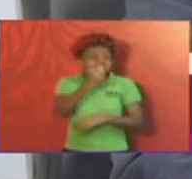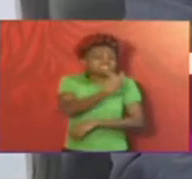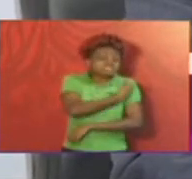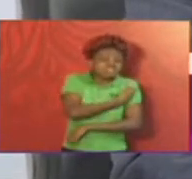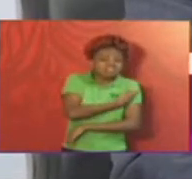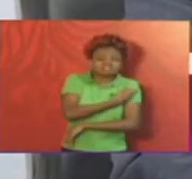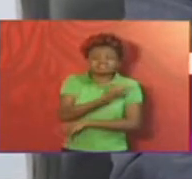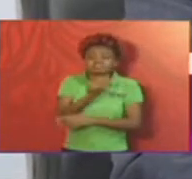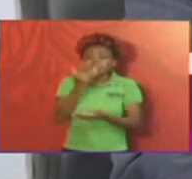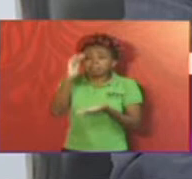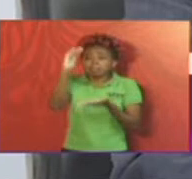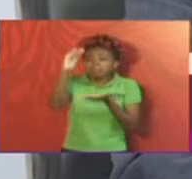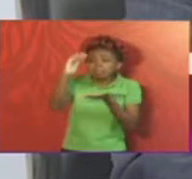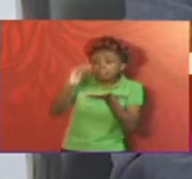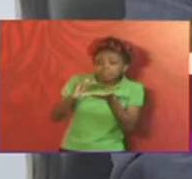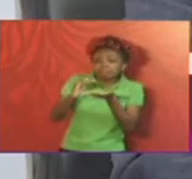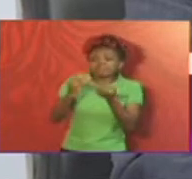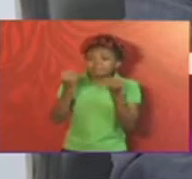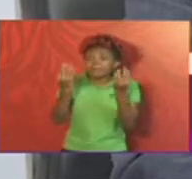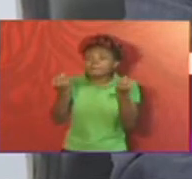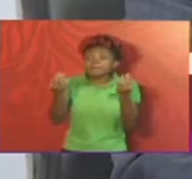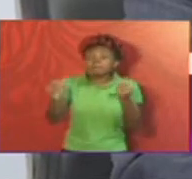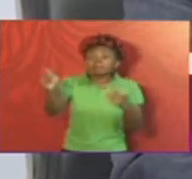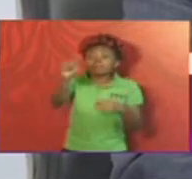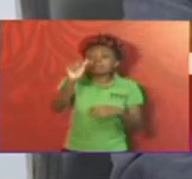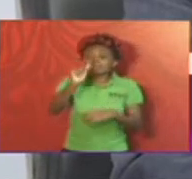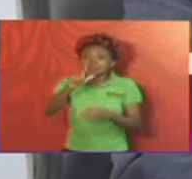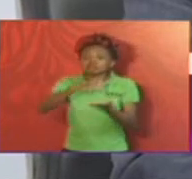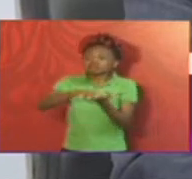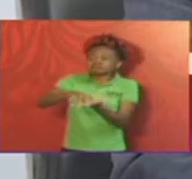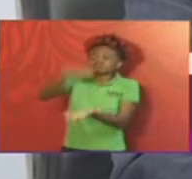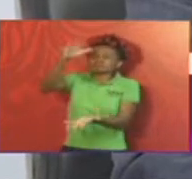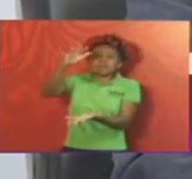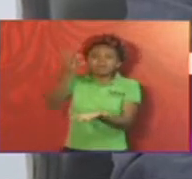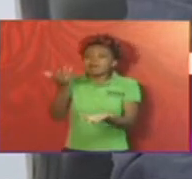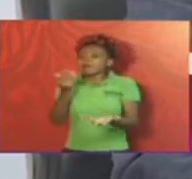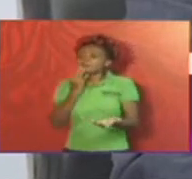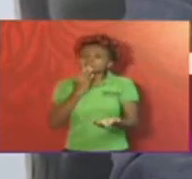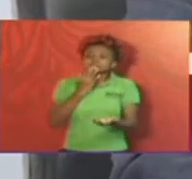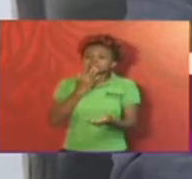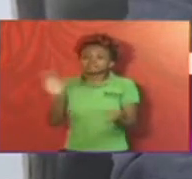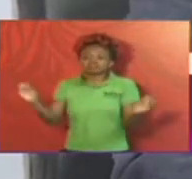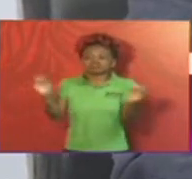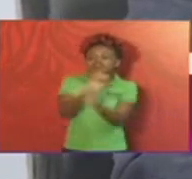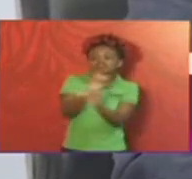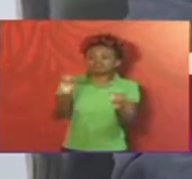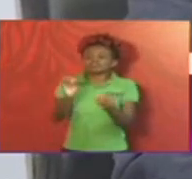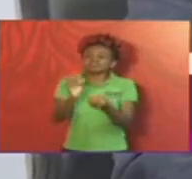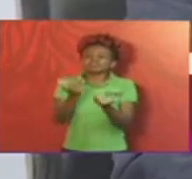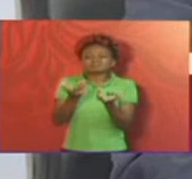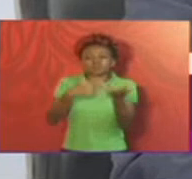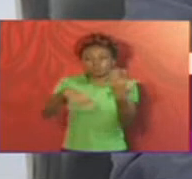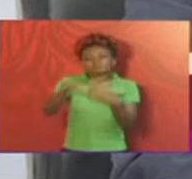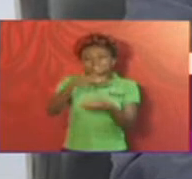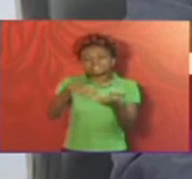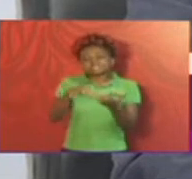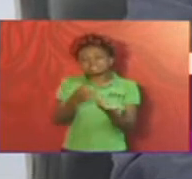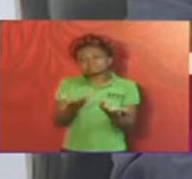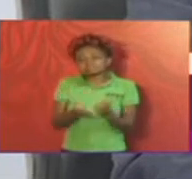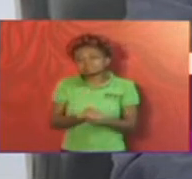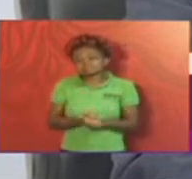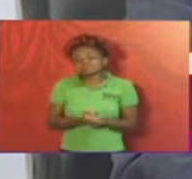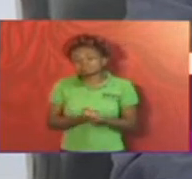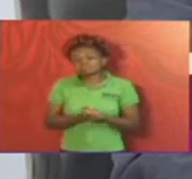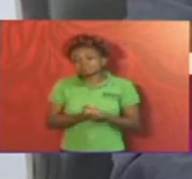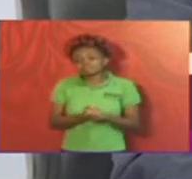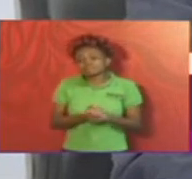of the vaccines that occurred a few months ago. So AstraZeneca was followed by Pfizer, for example. Coming out of those events, research was done